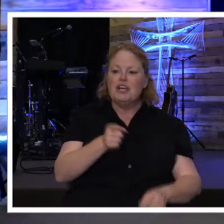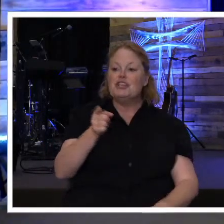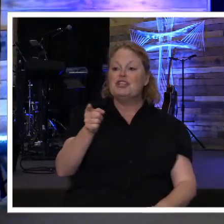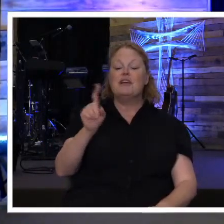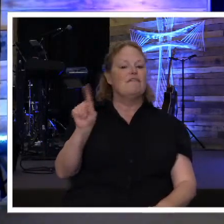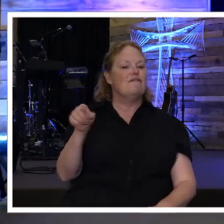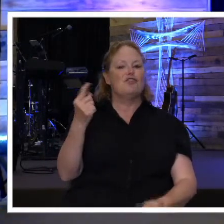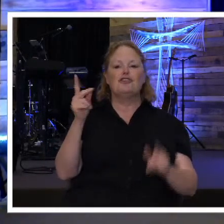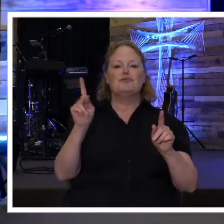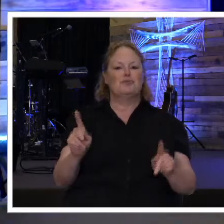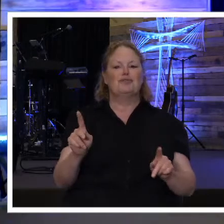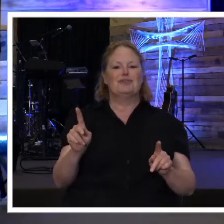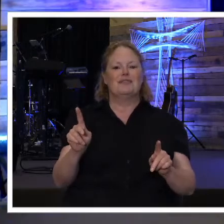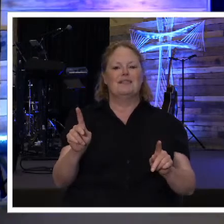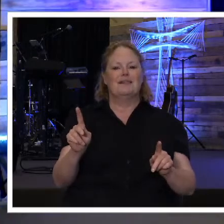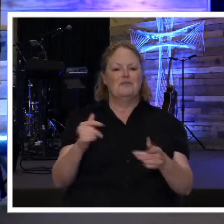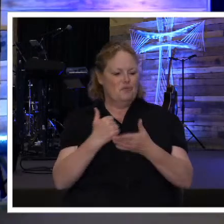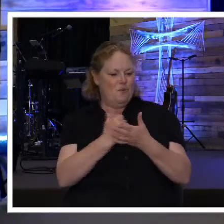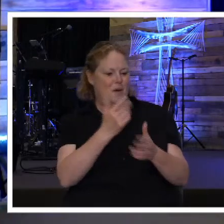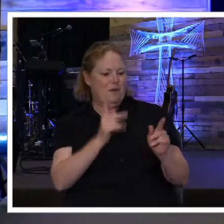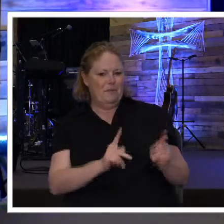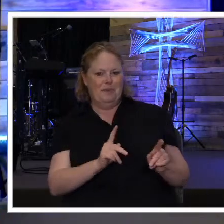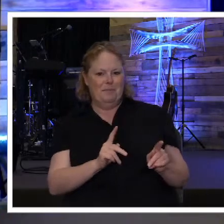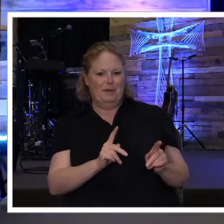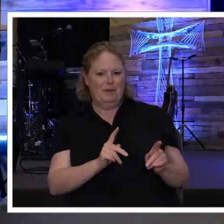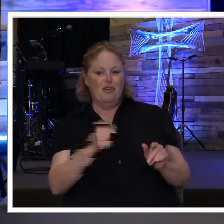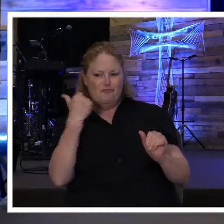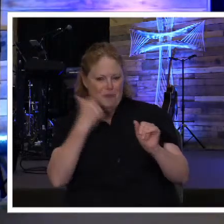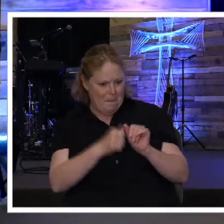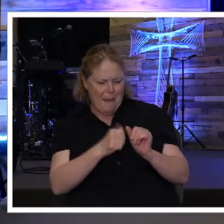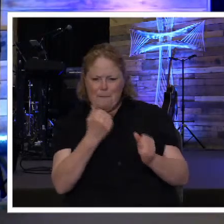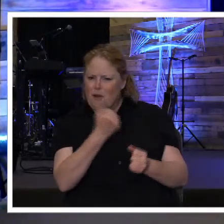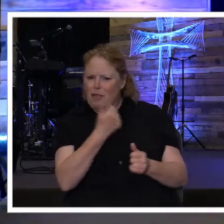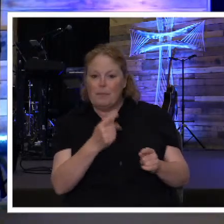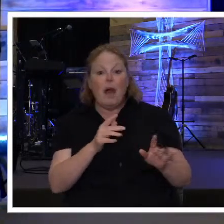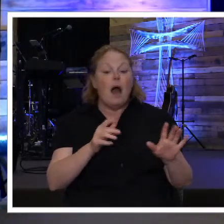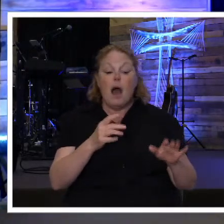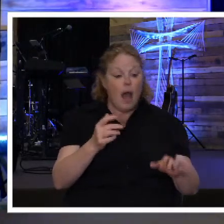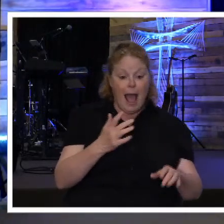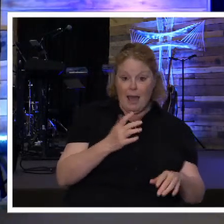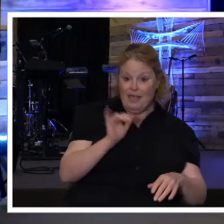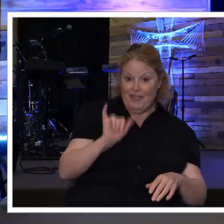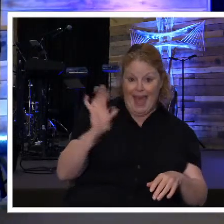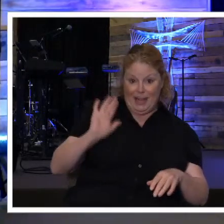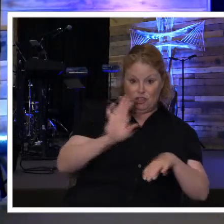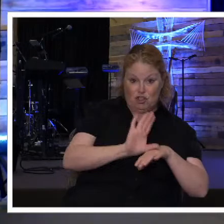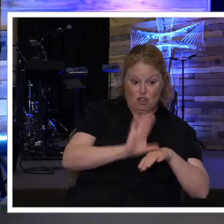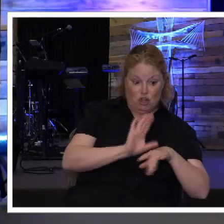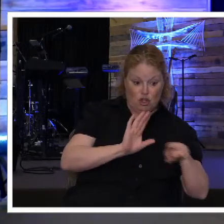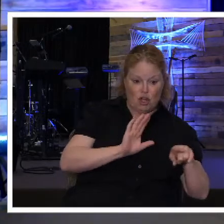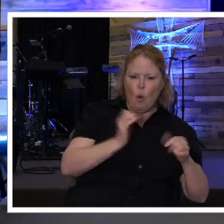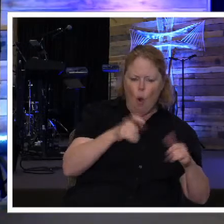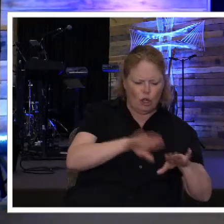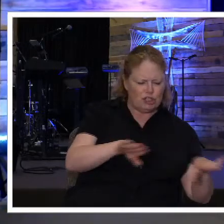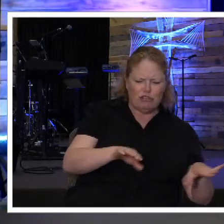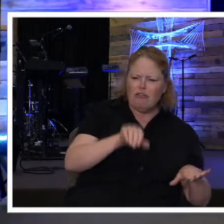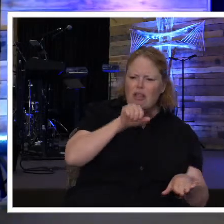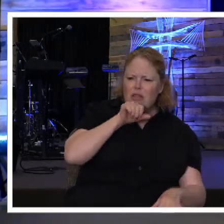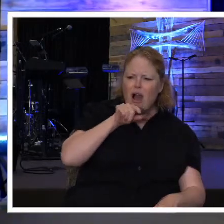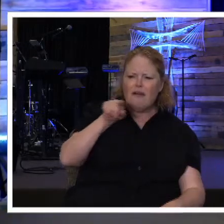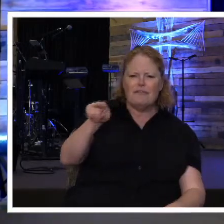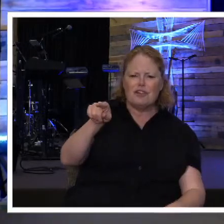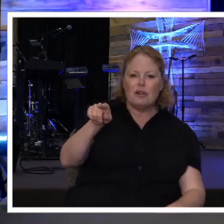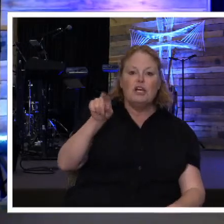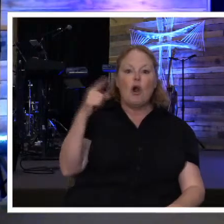the first to remember other people. Every child in our church loved June because even though she didn't have much, I don't think there was a time when she didn't